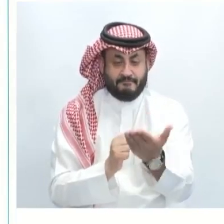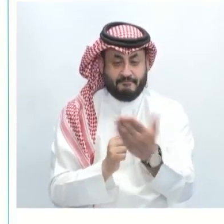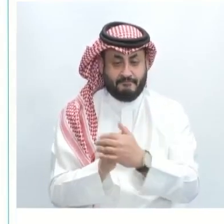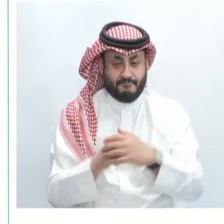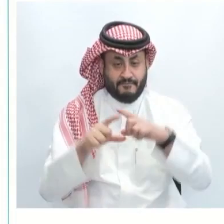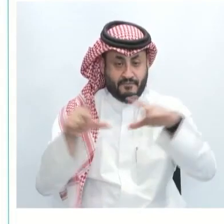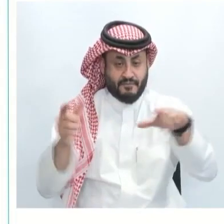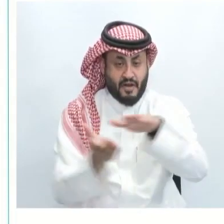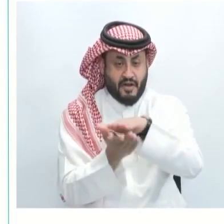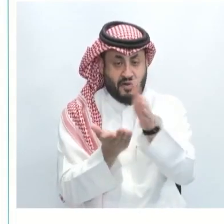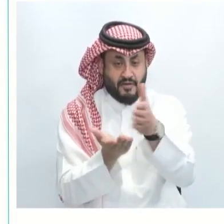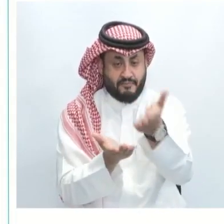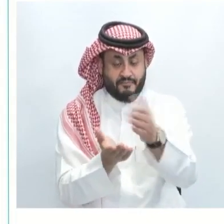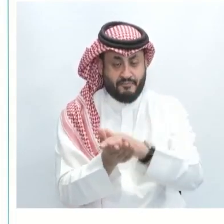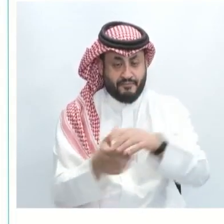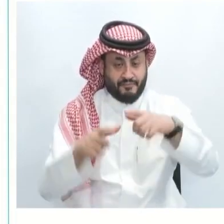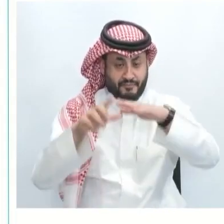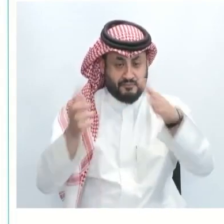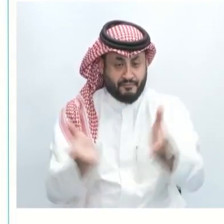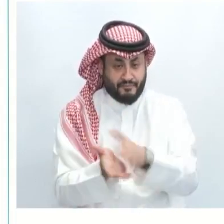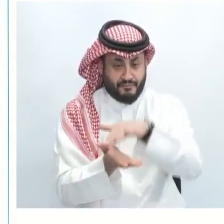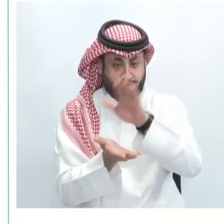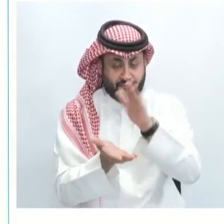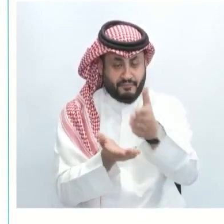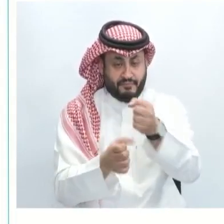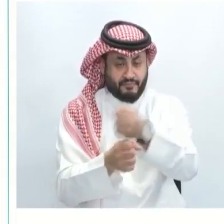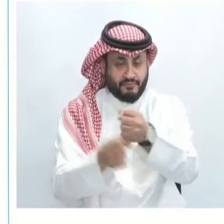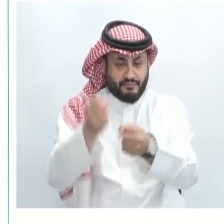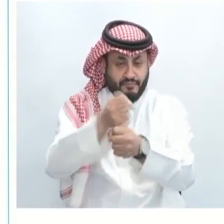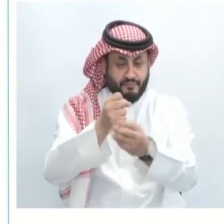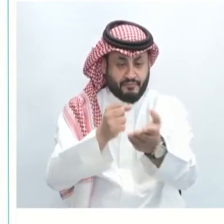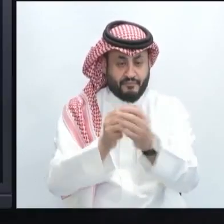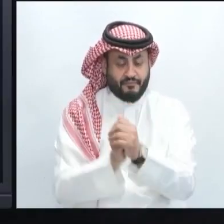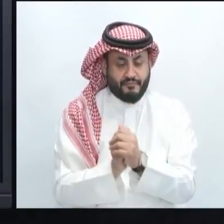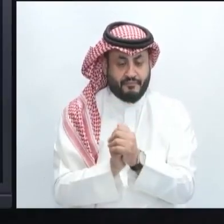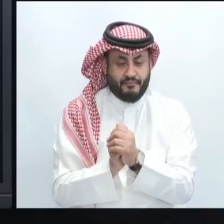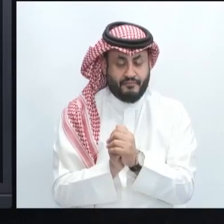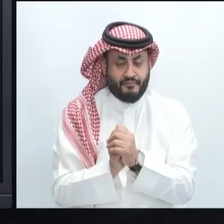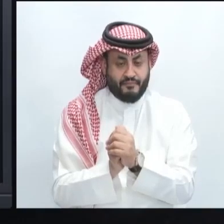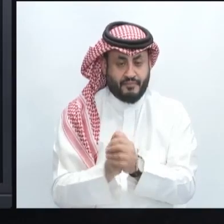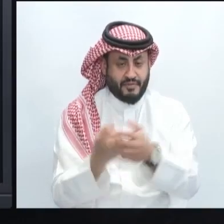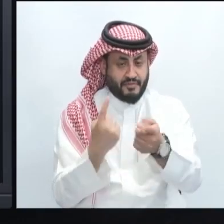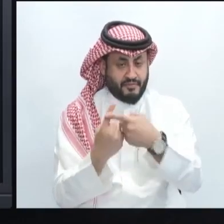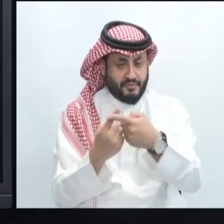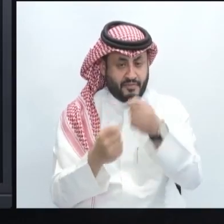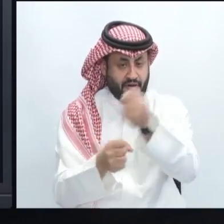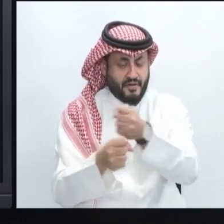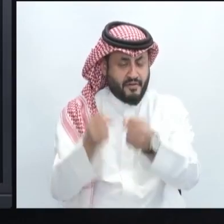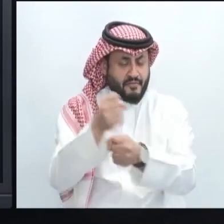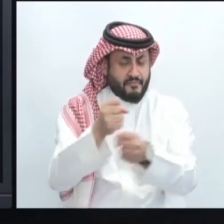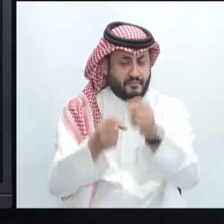on page 31, it is important that we know the first rule in the